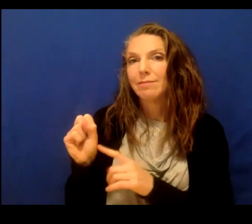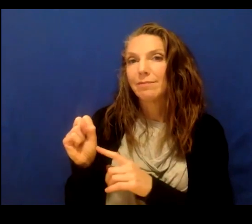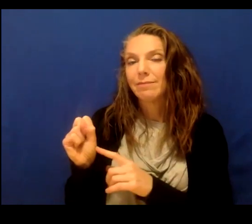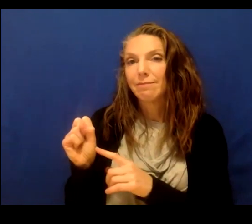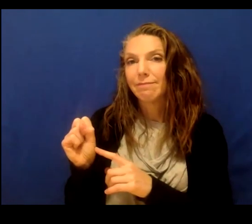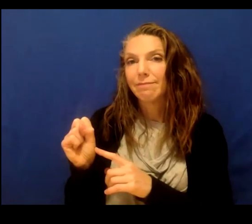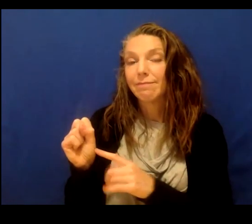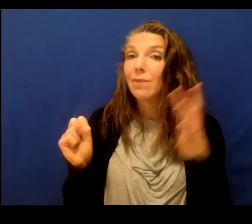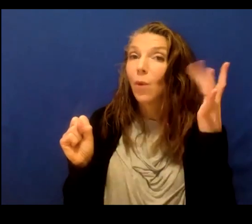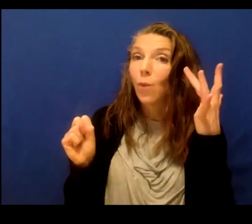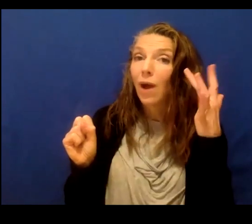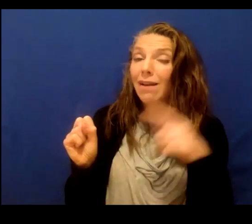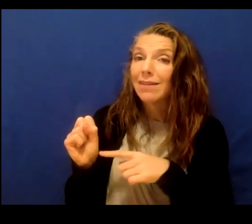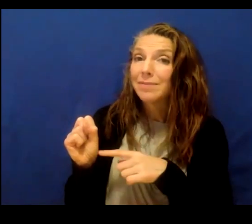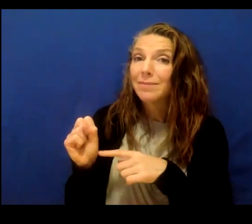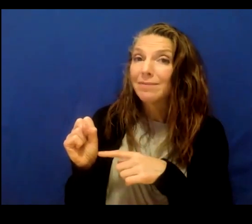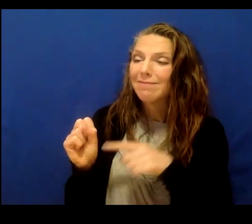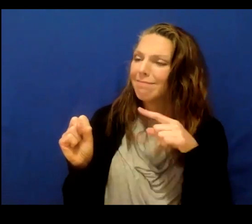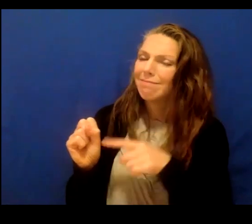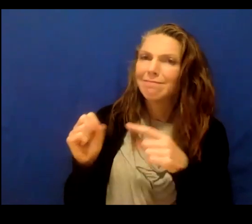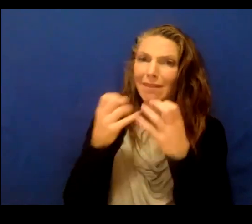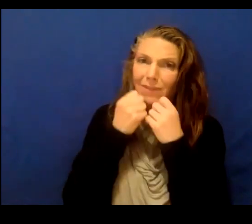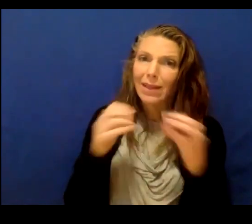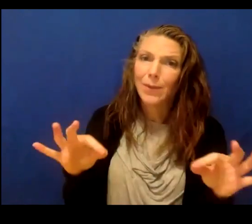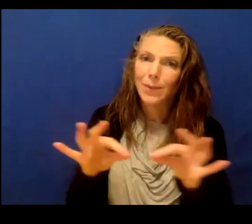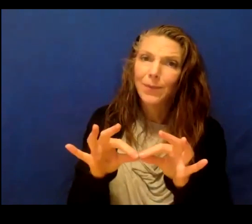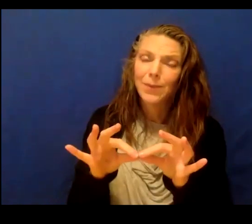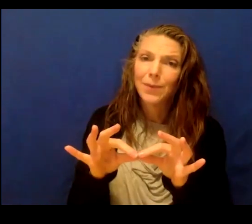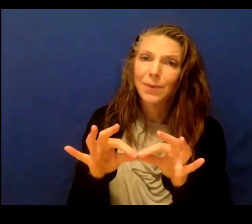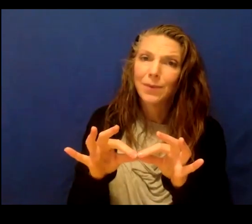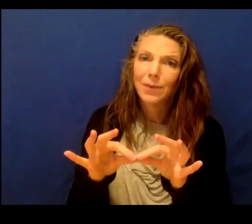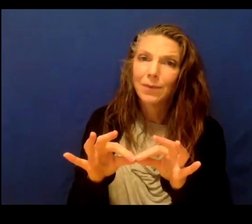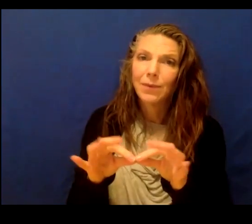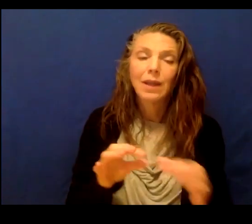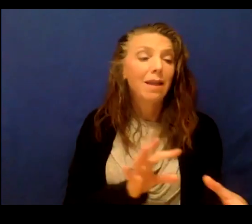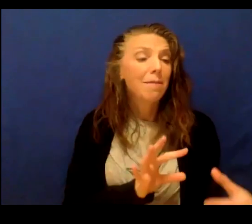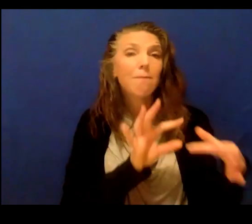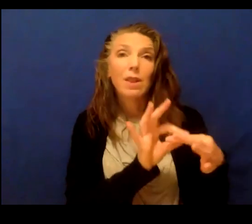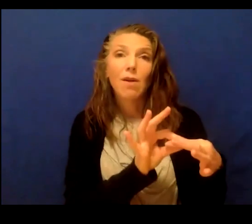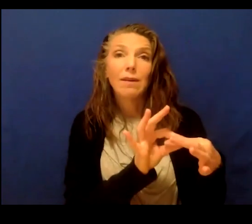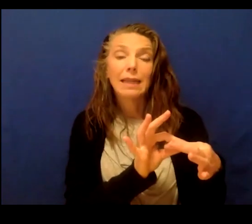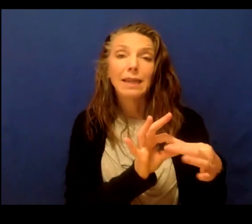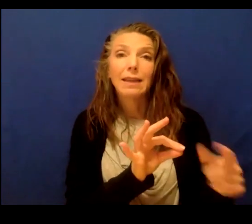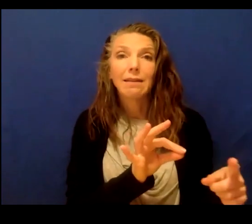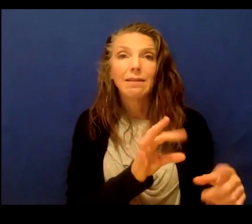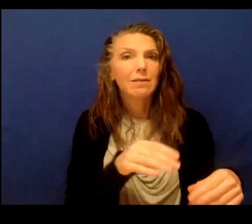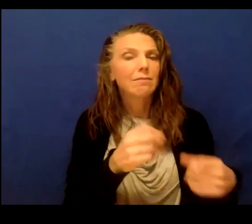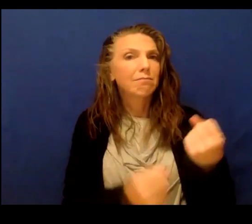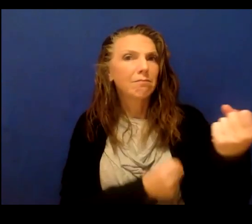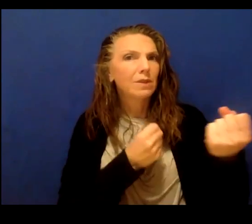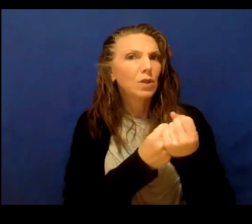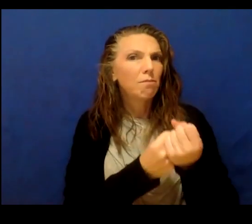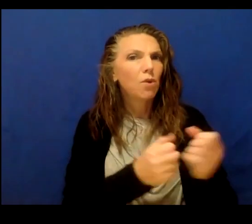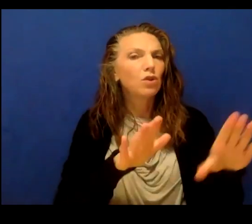we really value that. And we also value belonging because we know that it really promotes